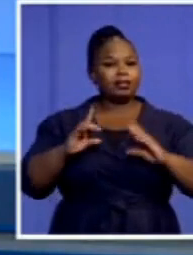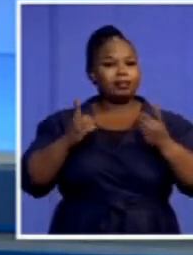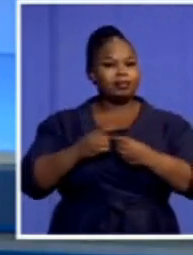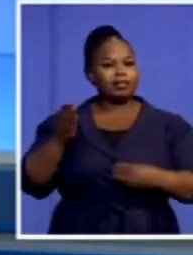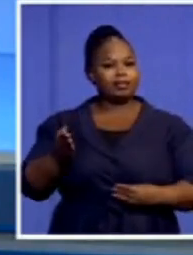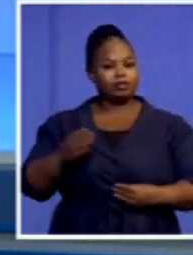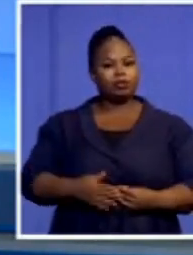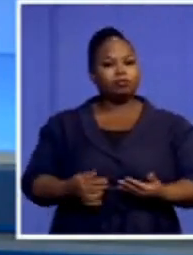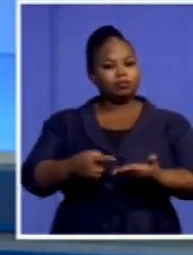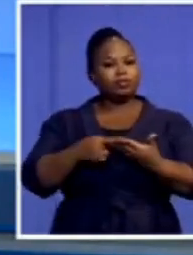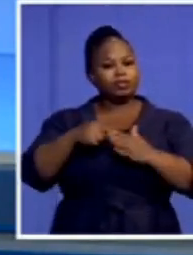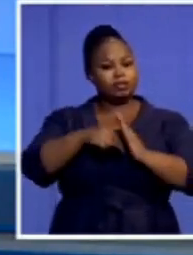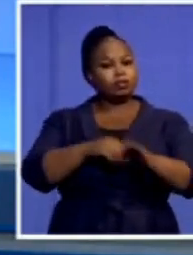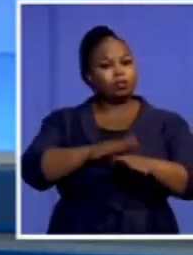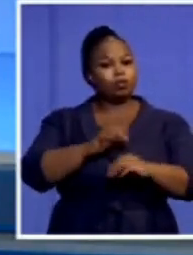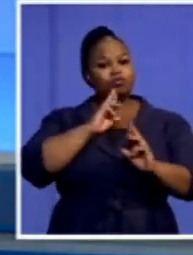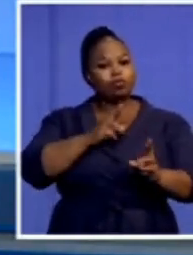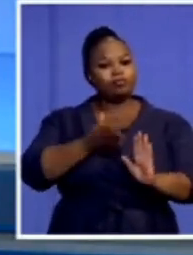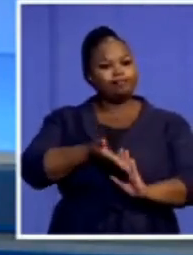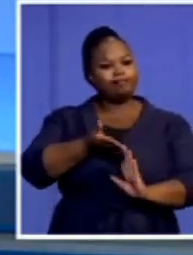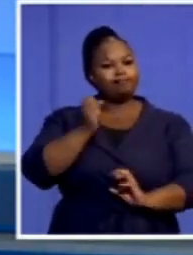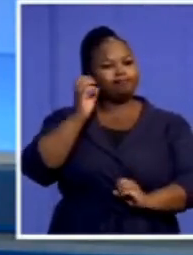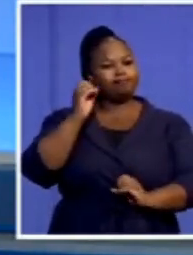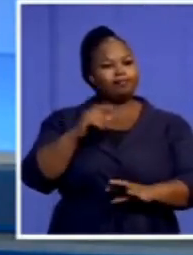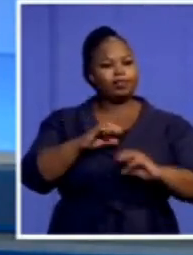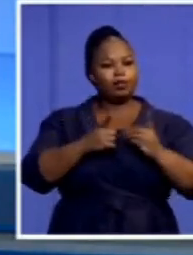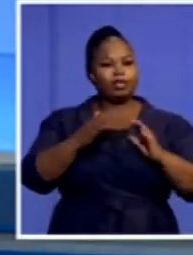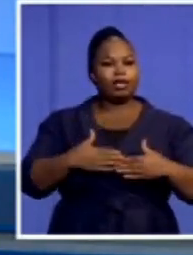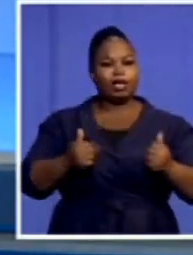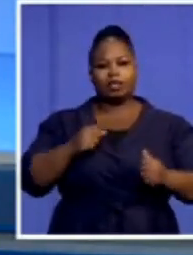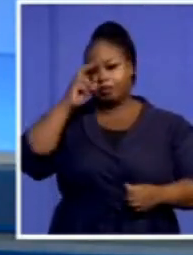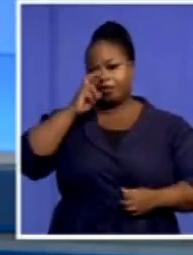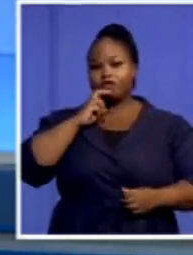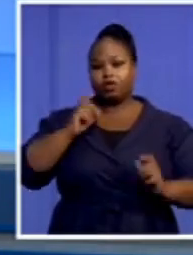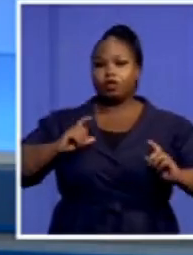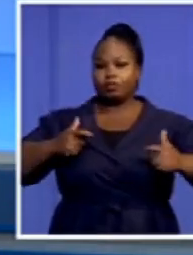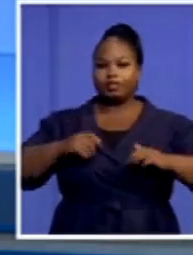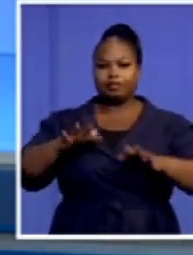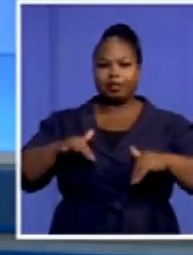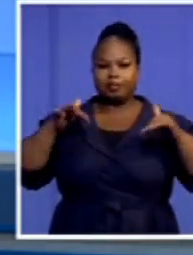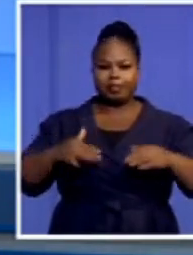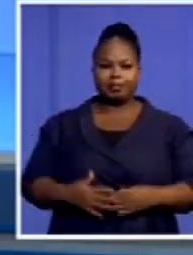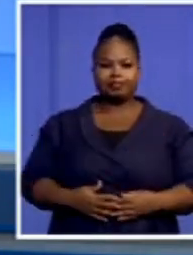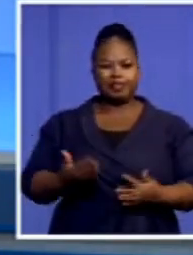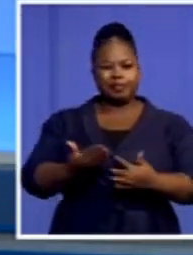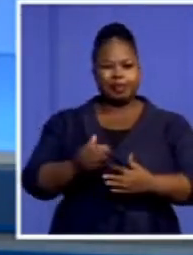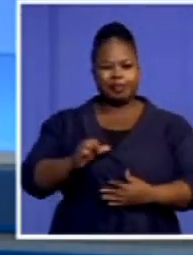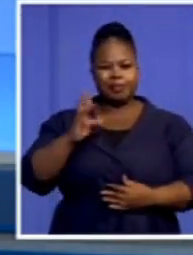reporting or briefing the Health Portfolio Committee in Parliament. A quick break, we'll be back in a moment.